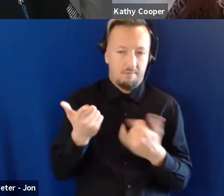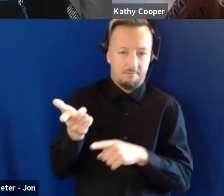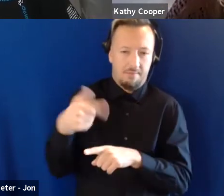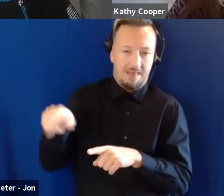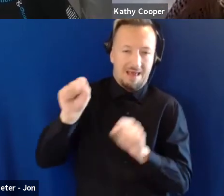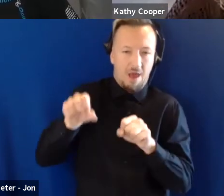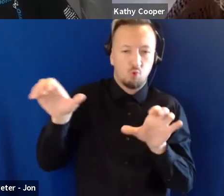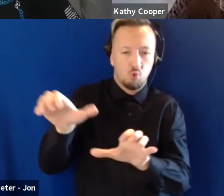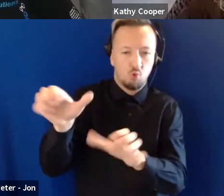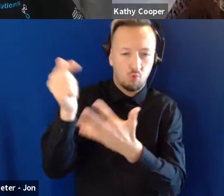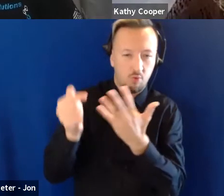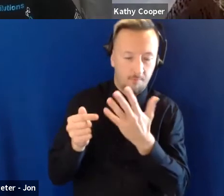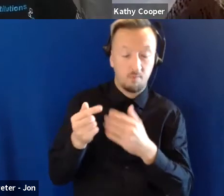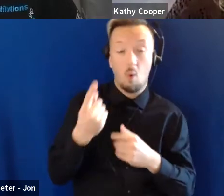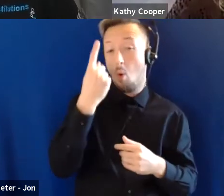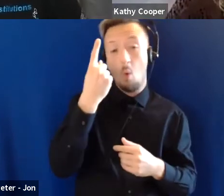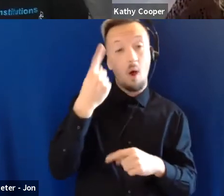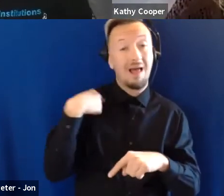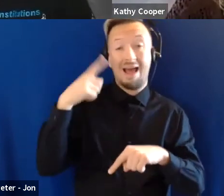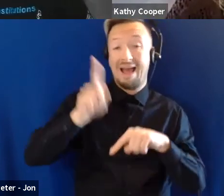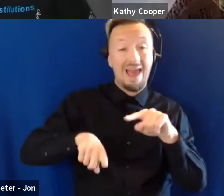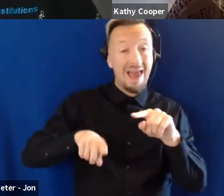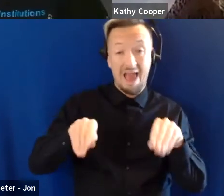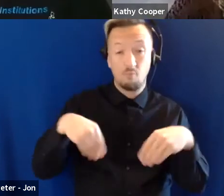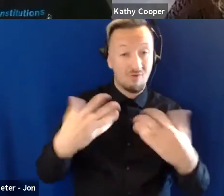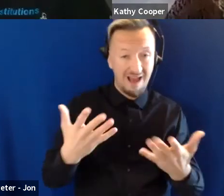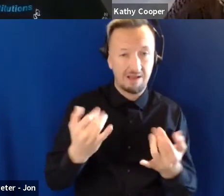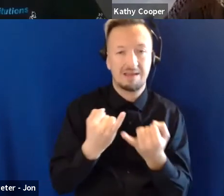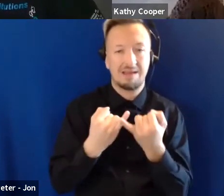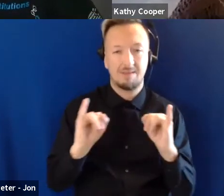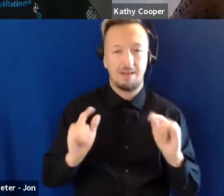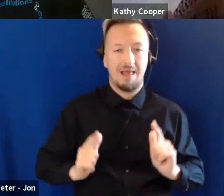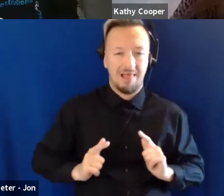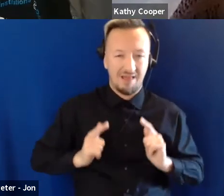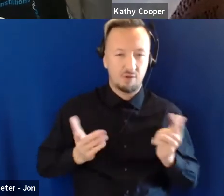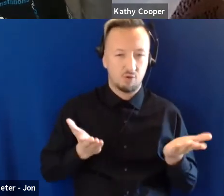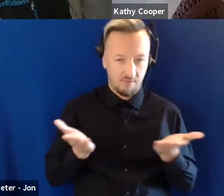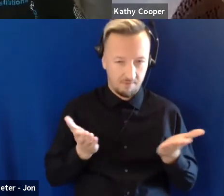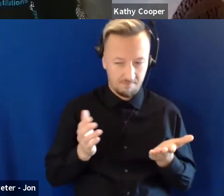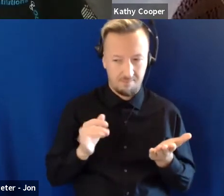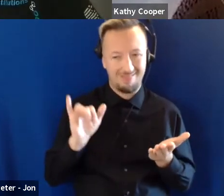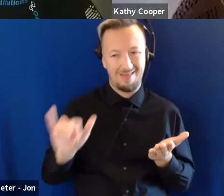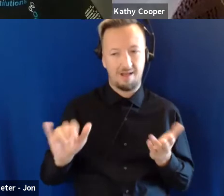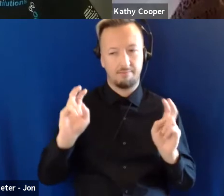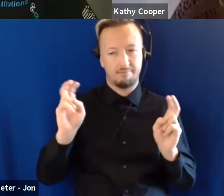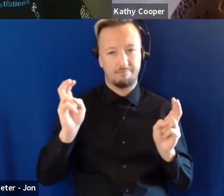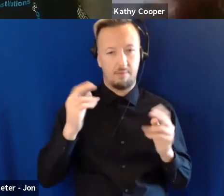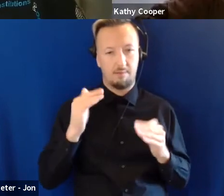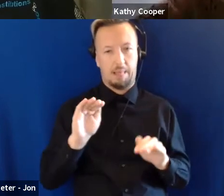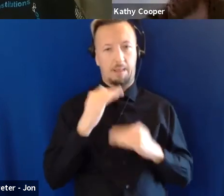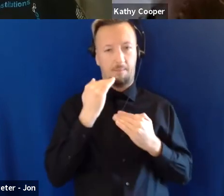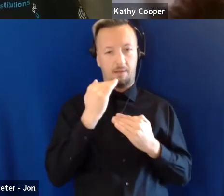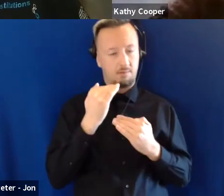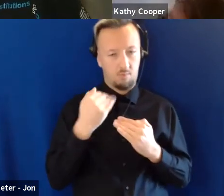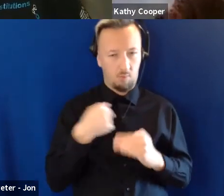One of the things that we can't ever do is provide independent living services. So that's important. That's one of our limitations. So it's good to